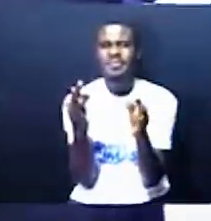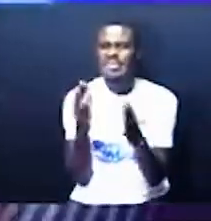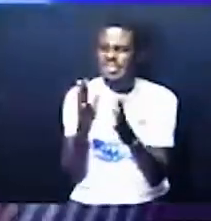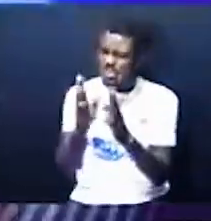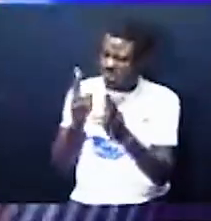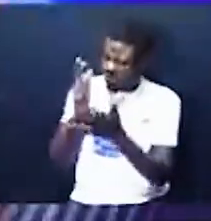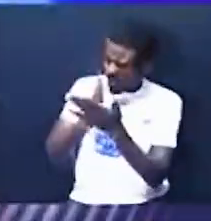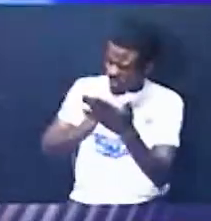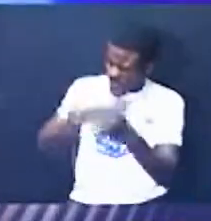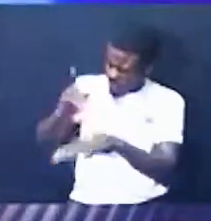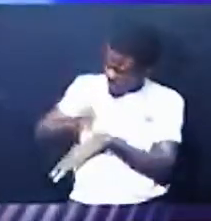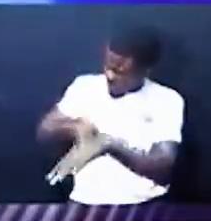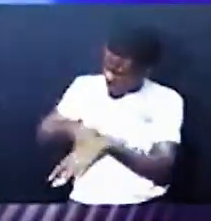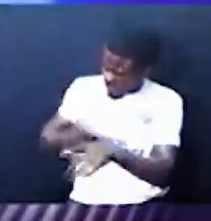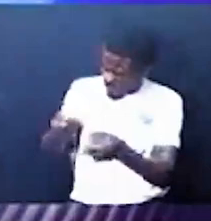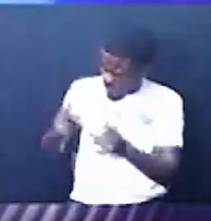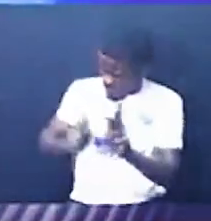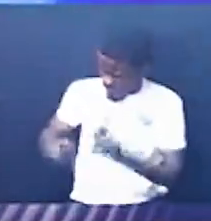Sometimes when people are sick